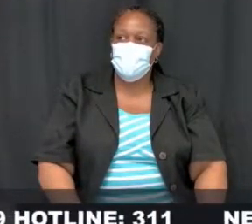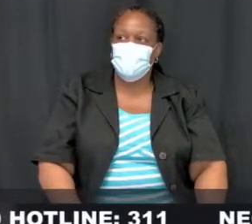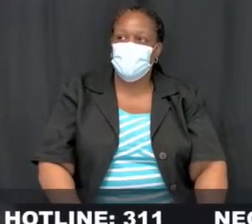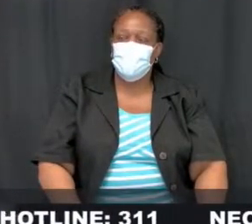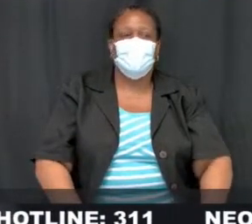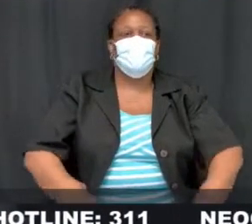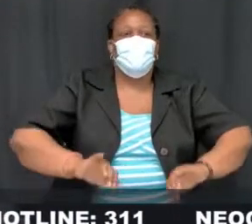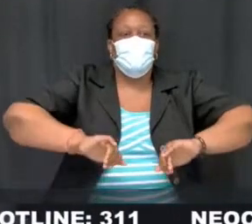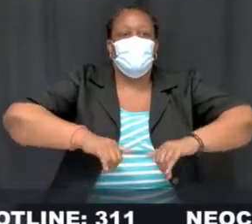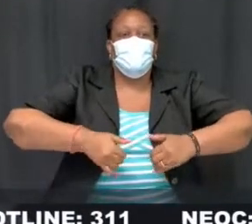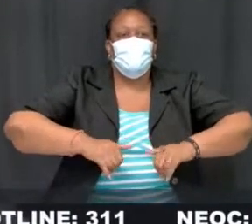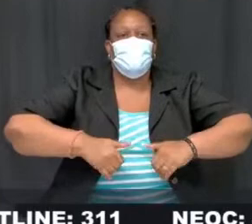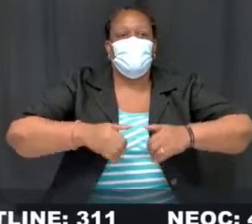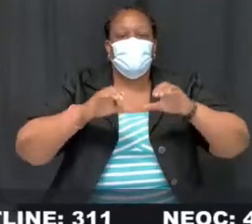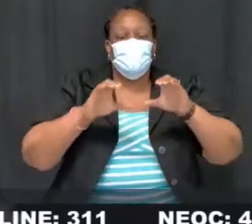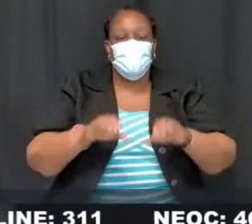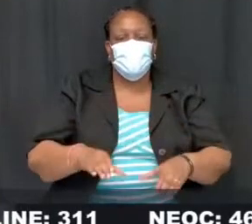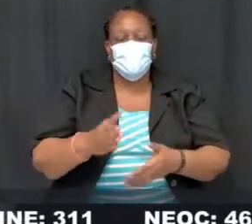fully vaccinated.